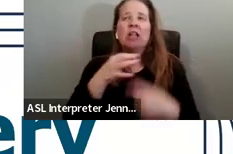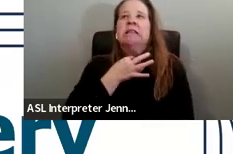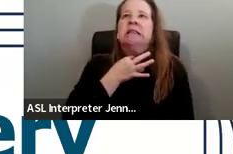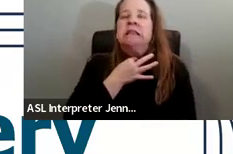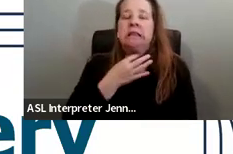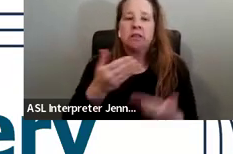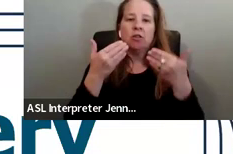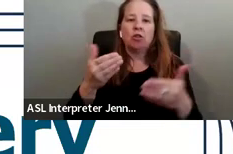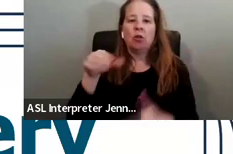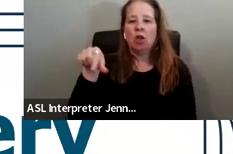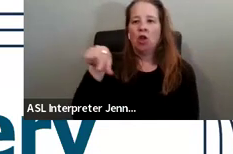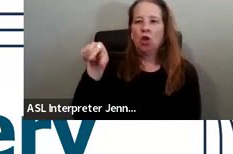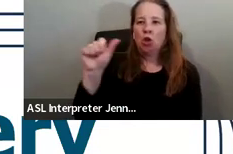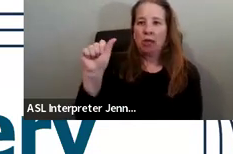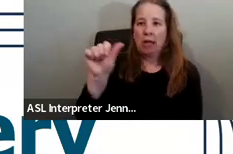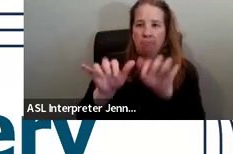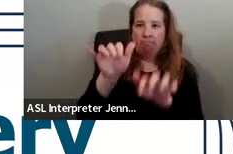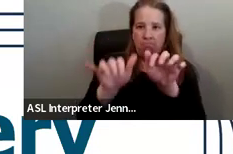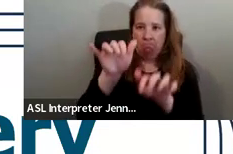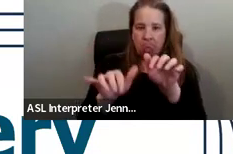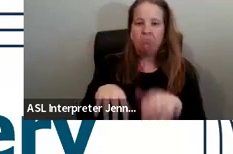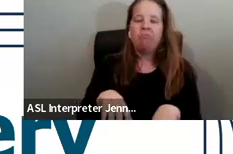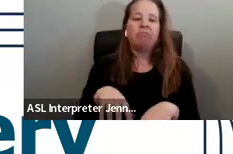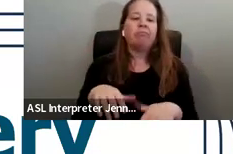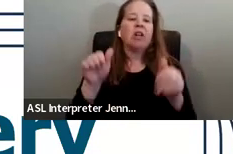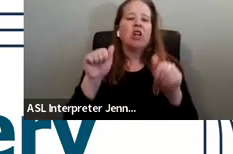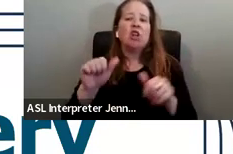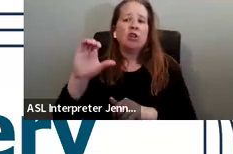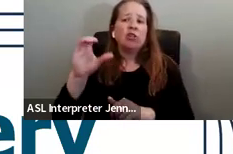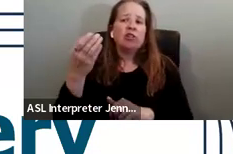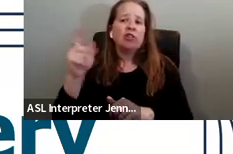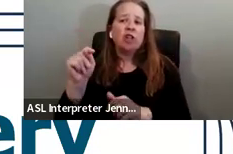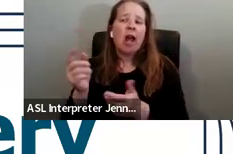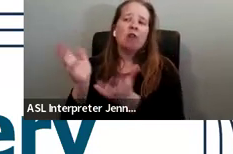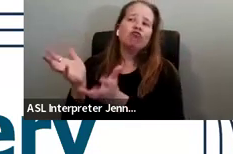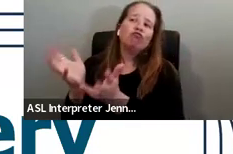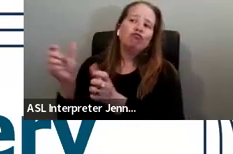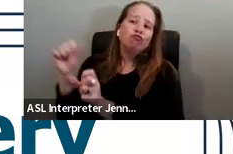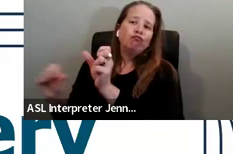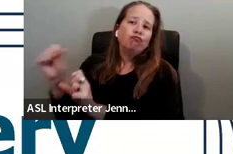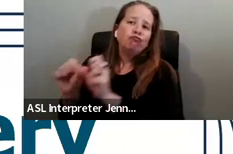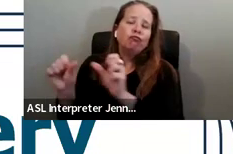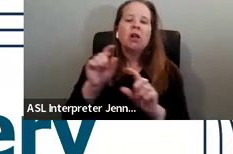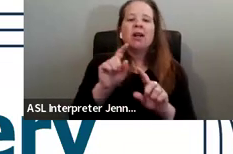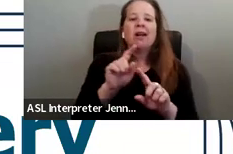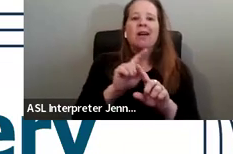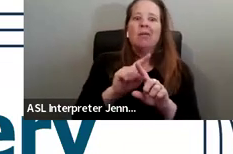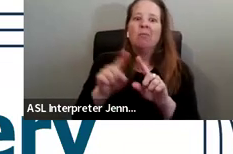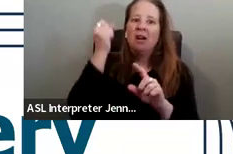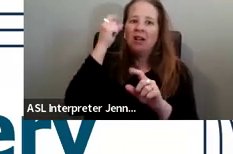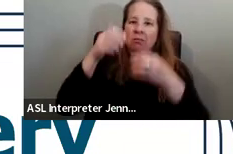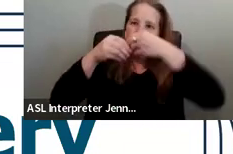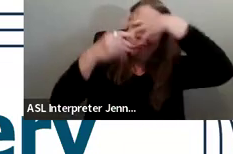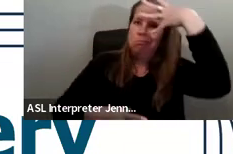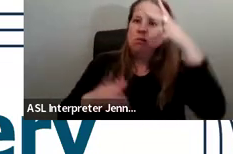please put it into the Q&A function. Go ahead and feel free to use the chat to talk amongst yourselves, but there's going to be a lot of people on this webinar